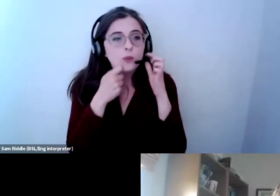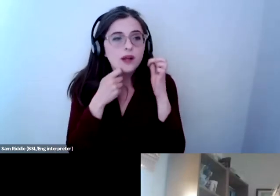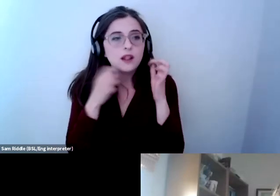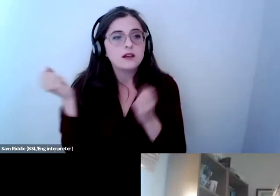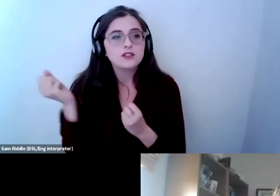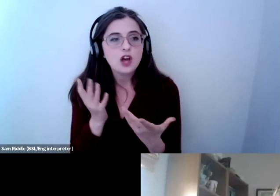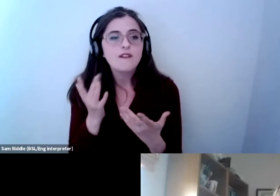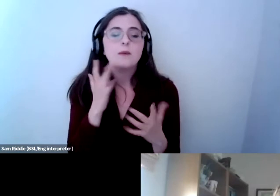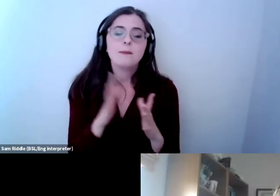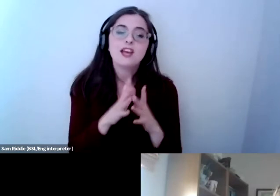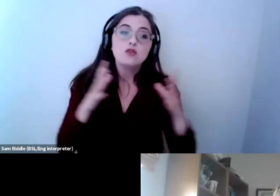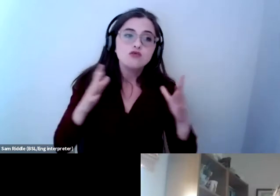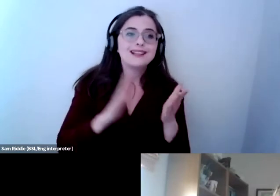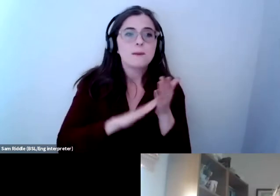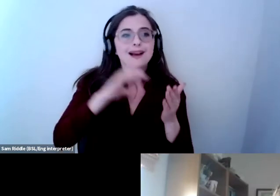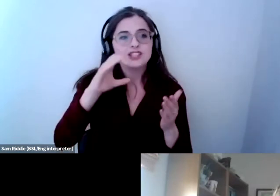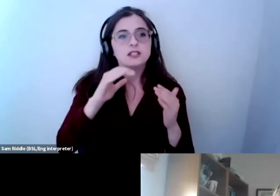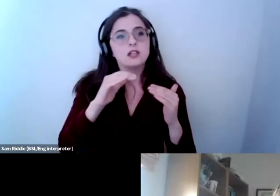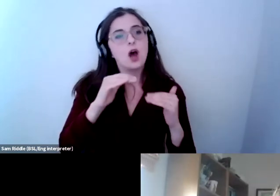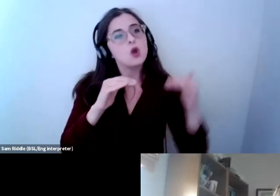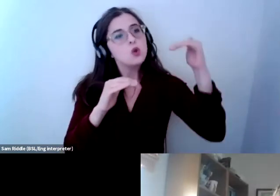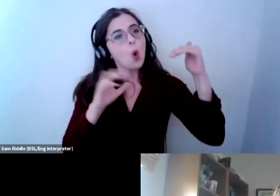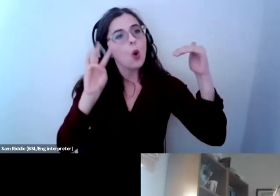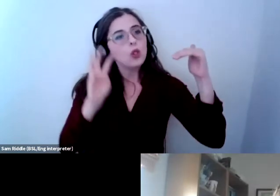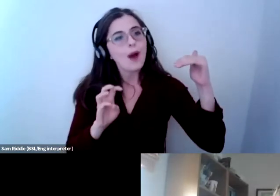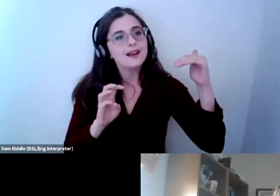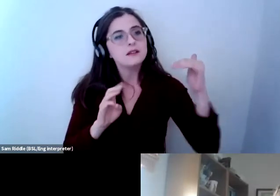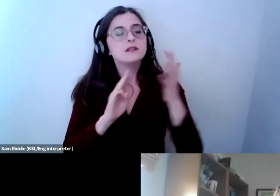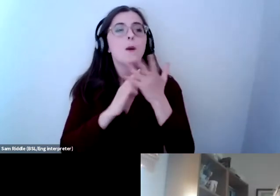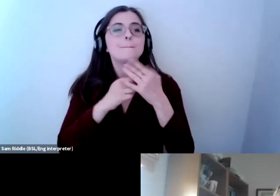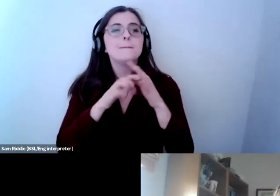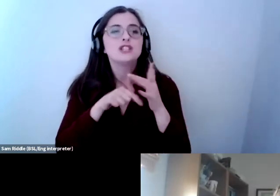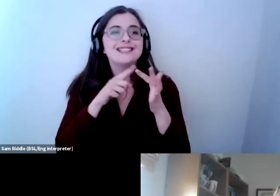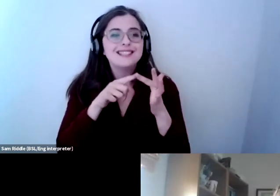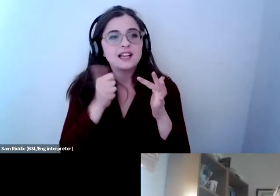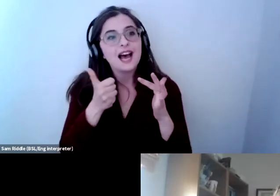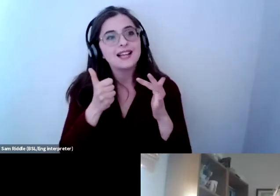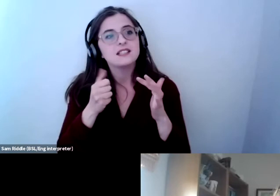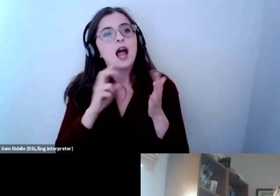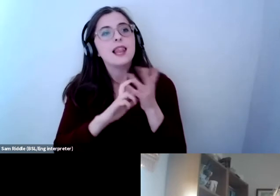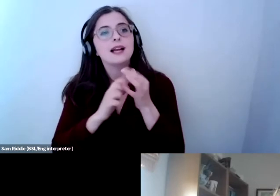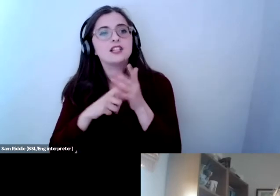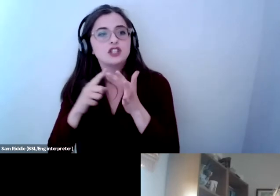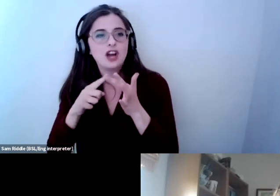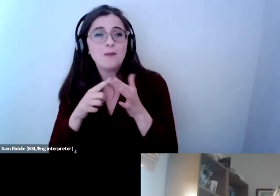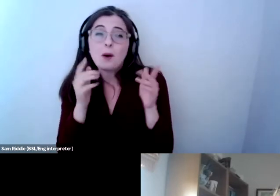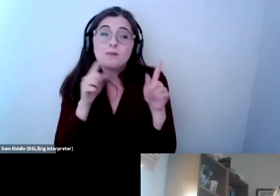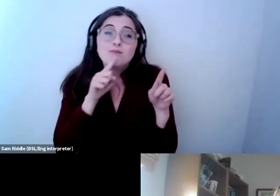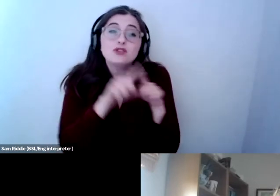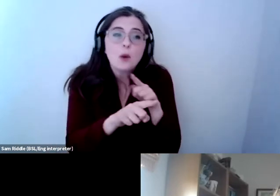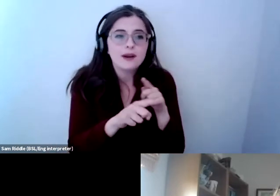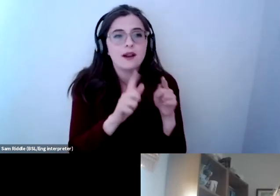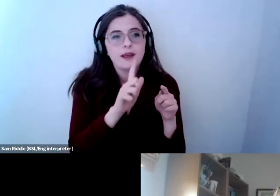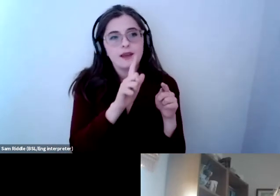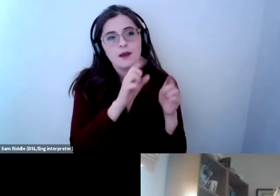say Greater Manchester, North Wales, Merseyside and Lancashire, predominantly Merseyside, but we can cover some of those areas as well. We do